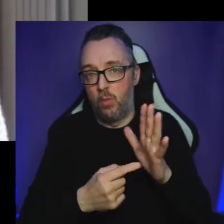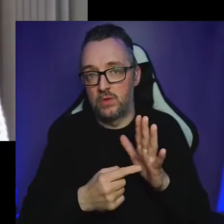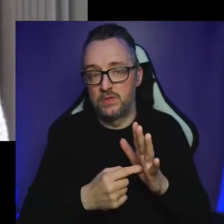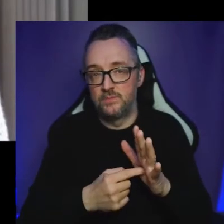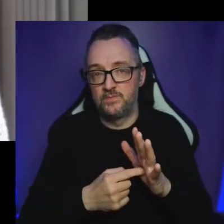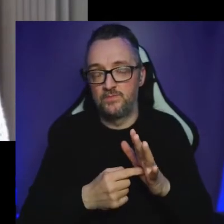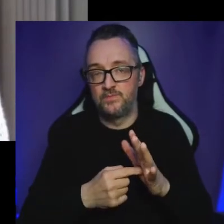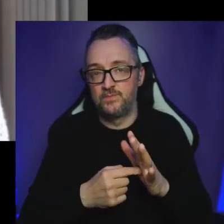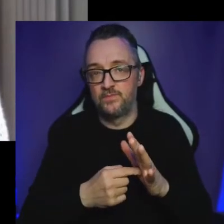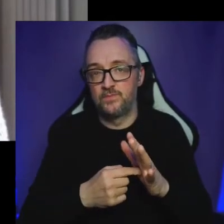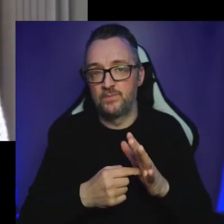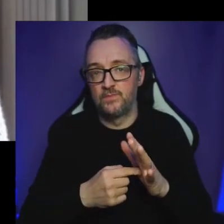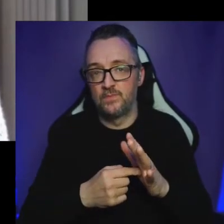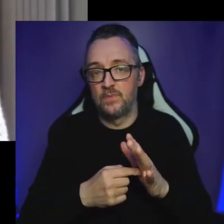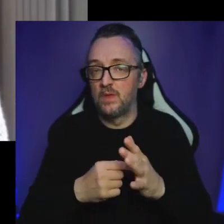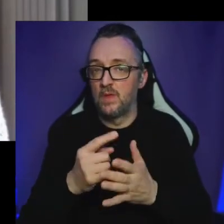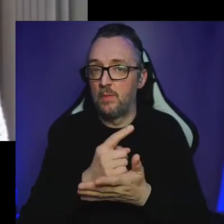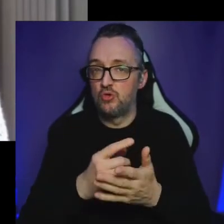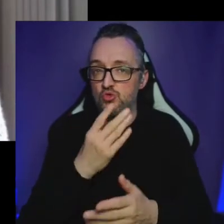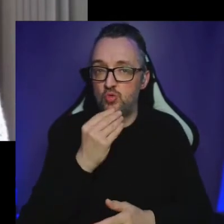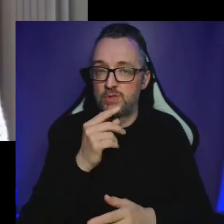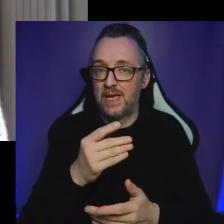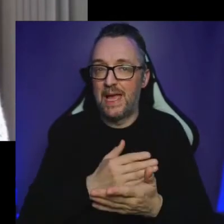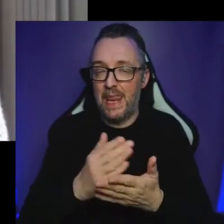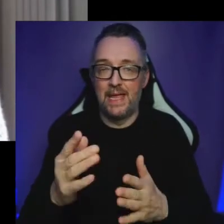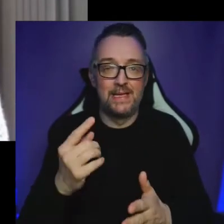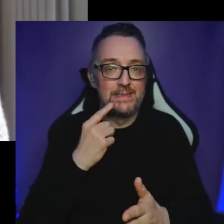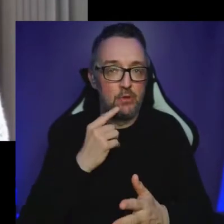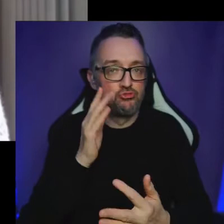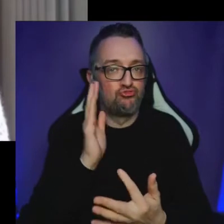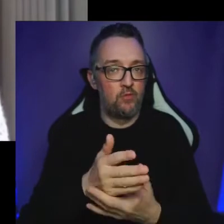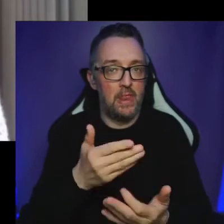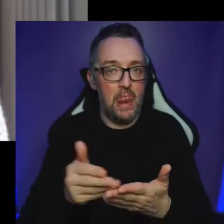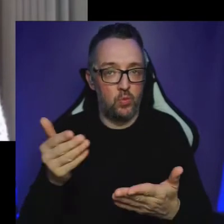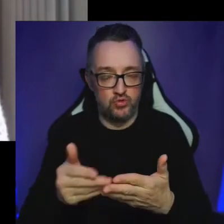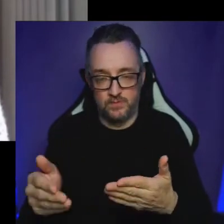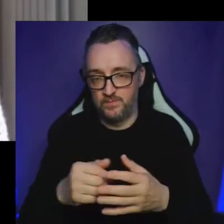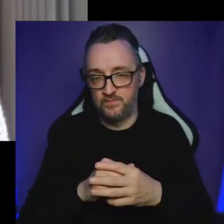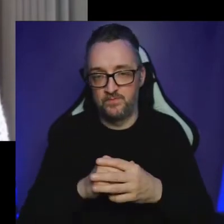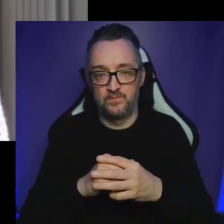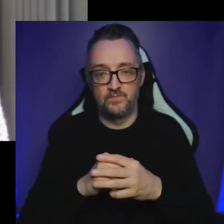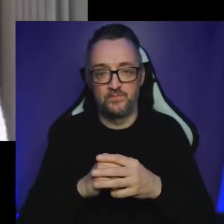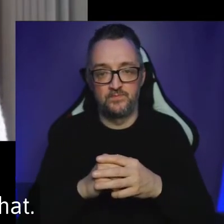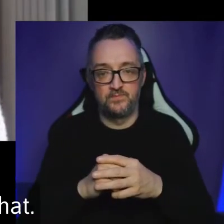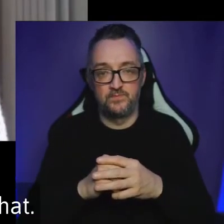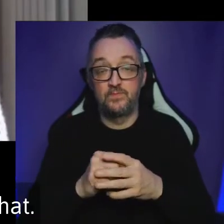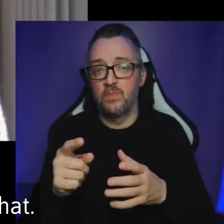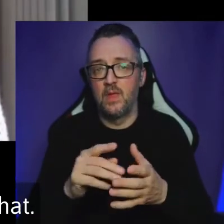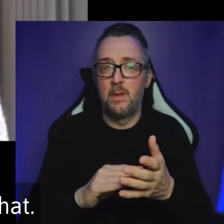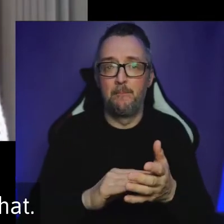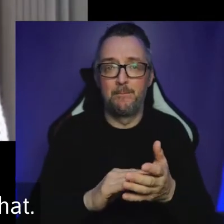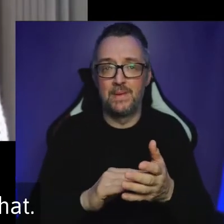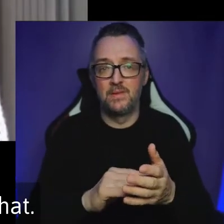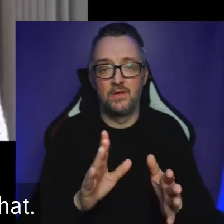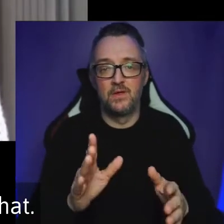basically, it's about using clear, simple, straightforward language. And by that, I don't mean